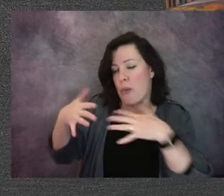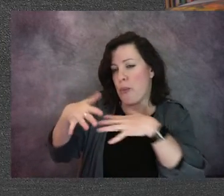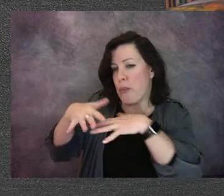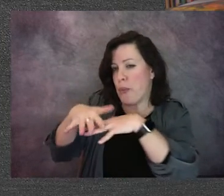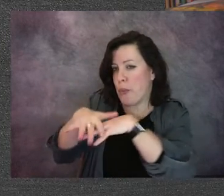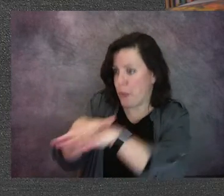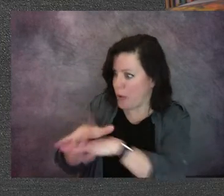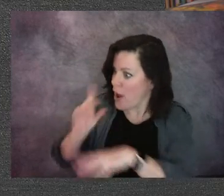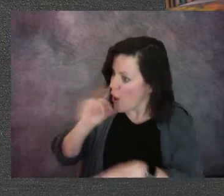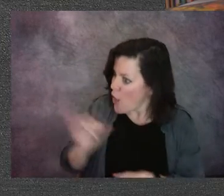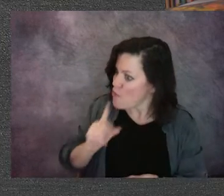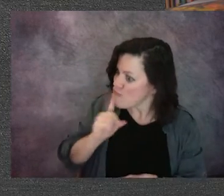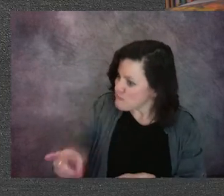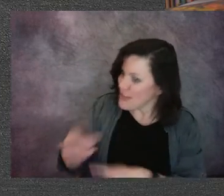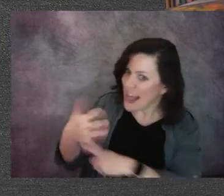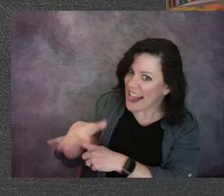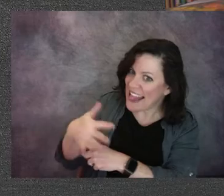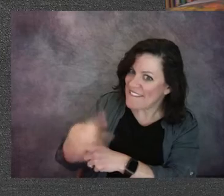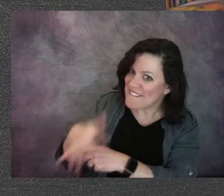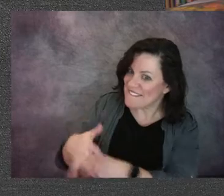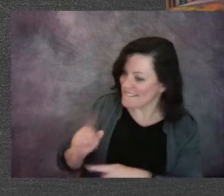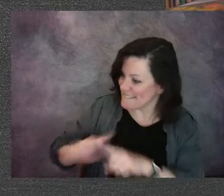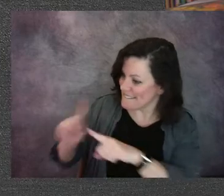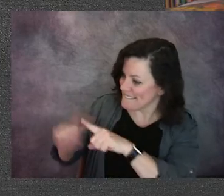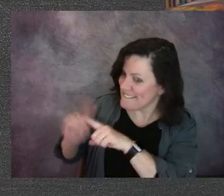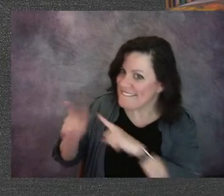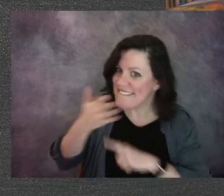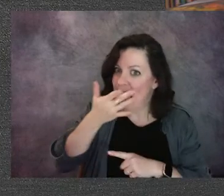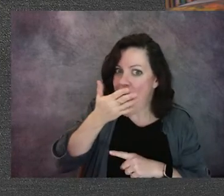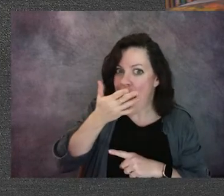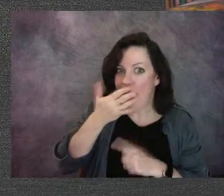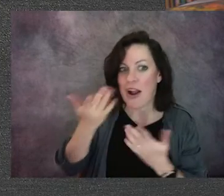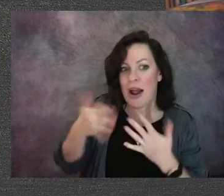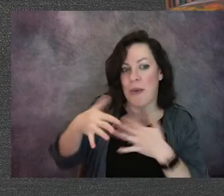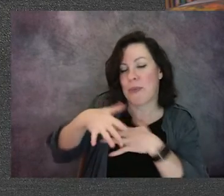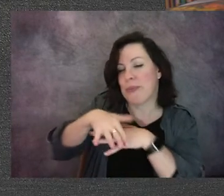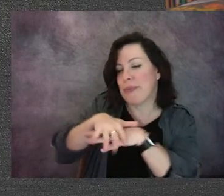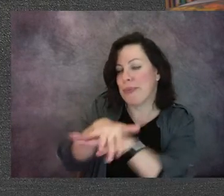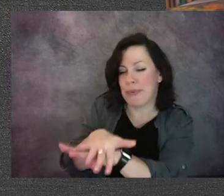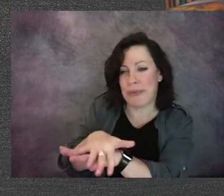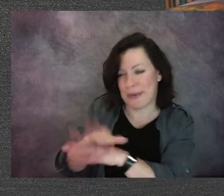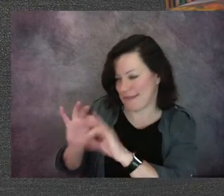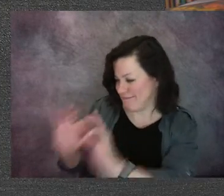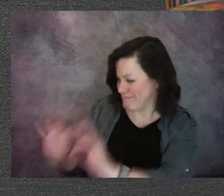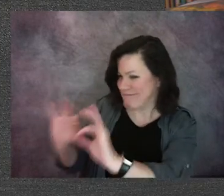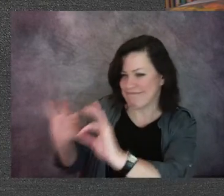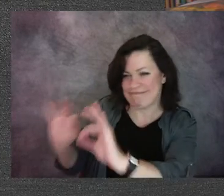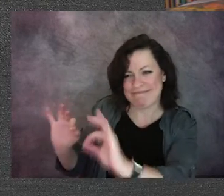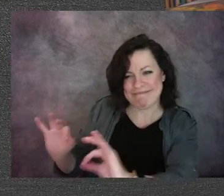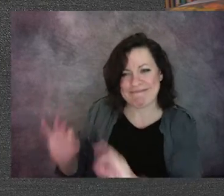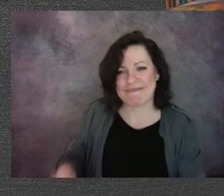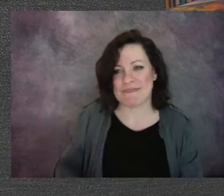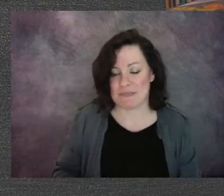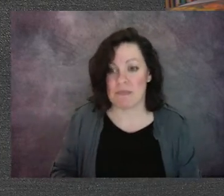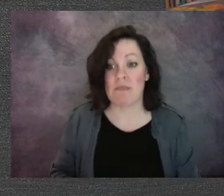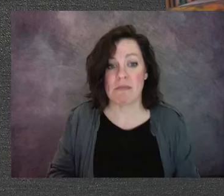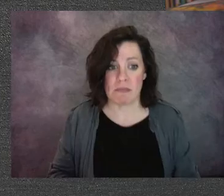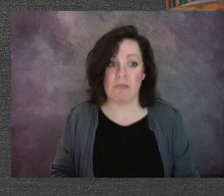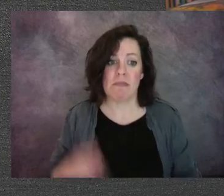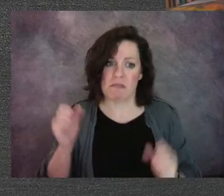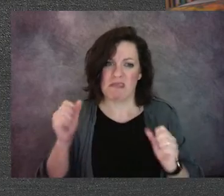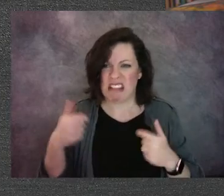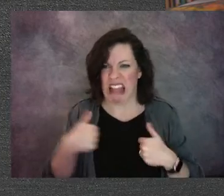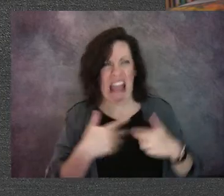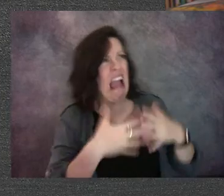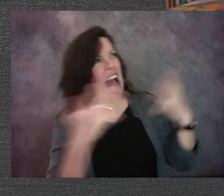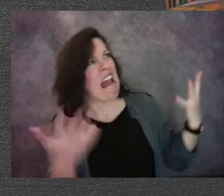and the orange. Just like on our leaves, we have all these different colors blending together. Oh, that looks perfect. We got a lot of water